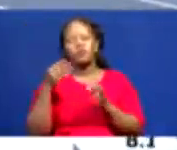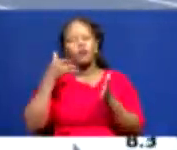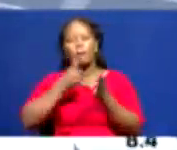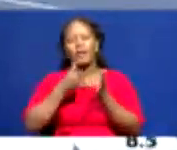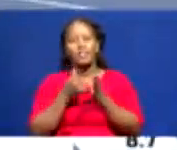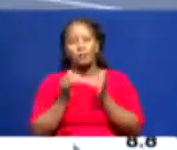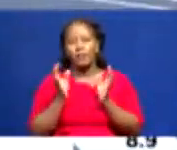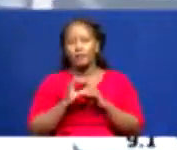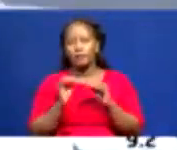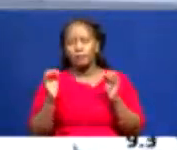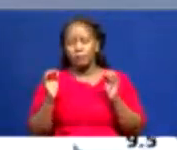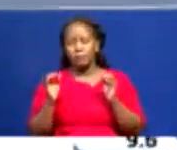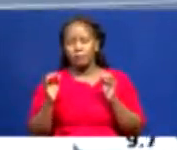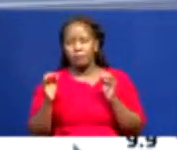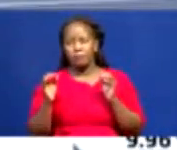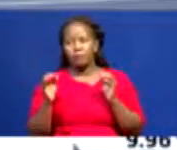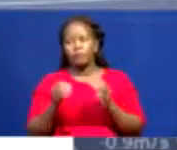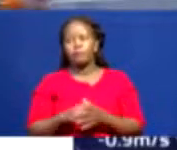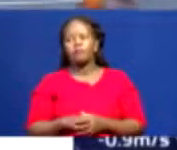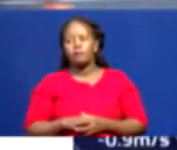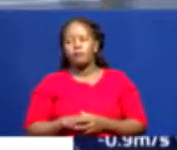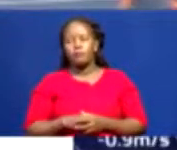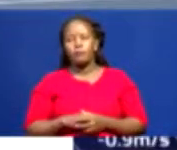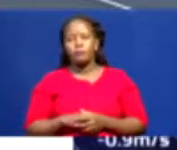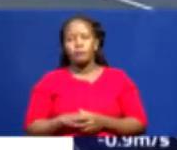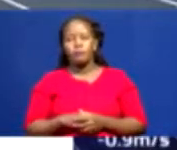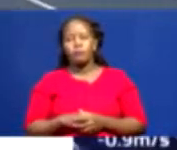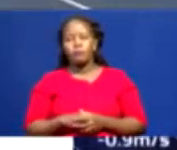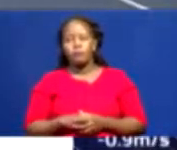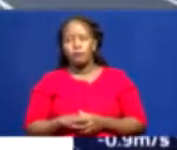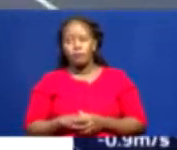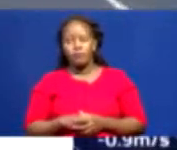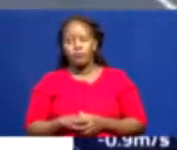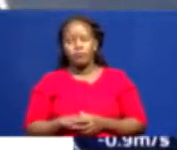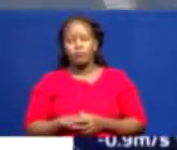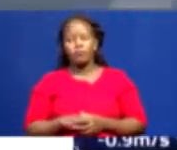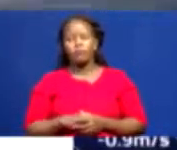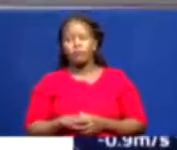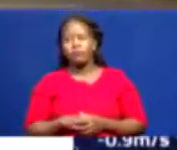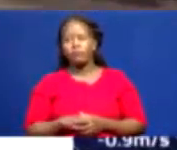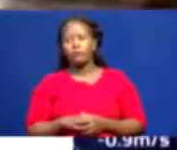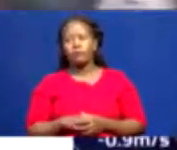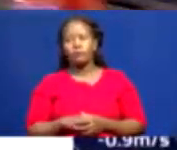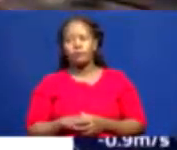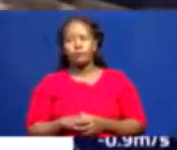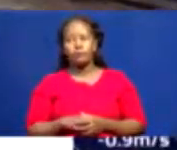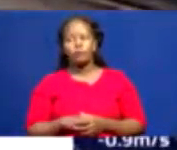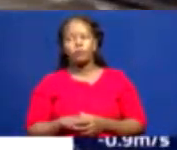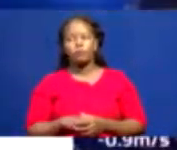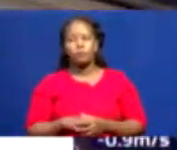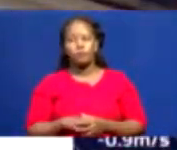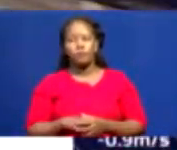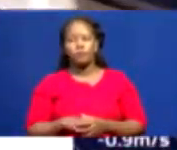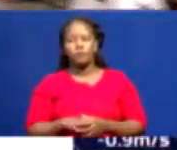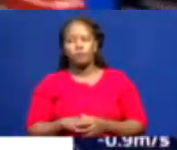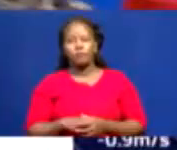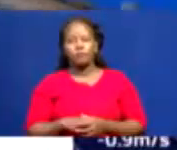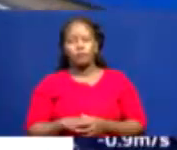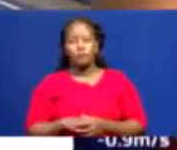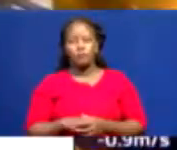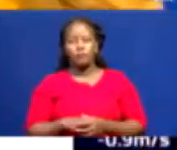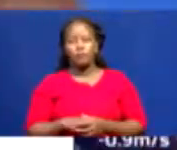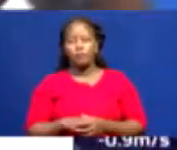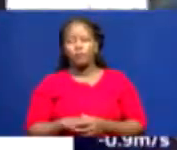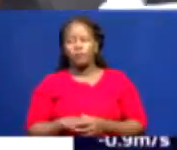part. Who's going to get it? It's Lyles, perhaps, just maybe by a hundredth or so. Lyles from